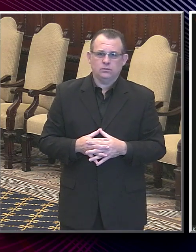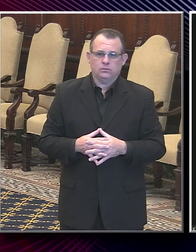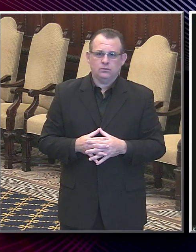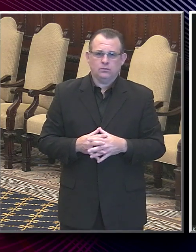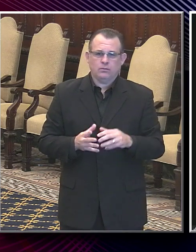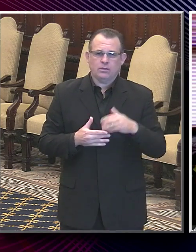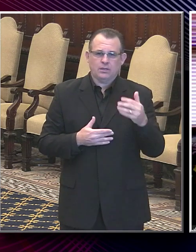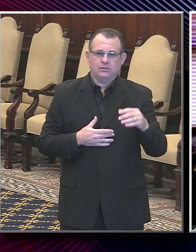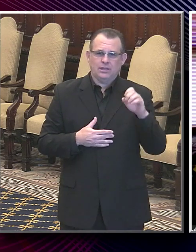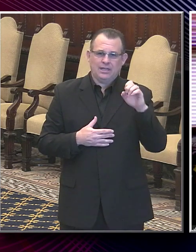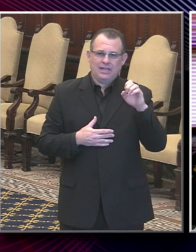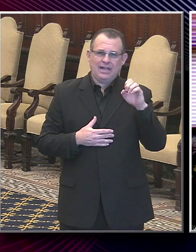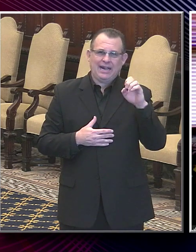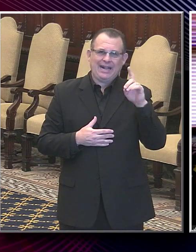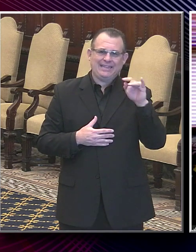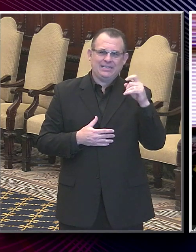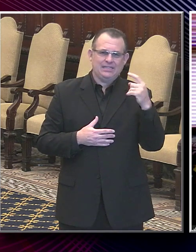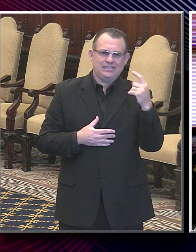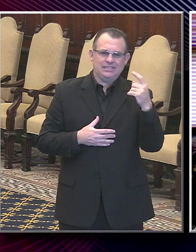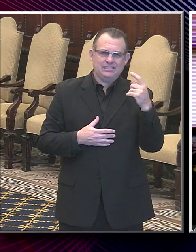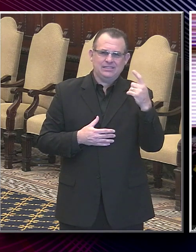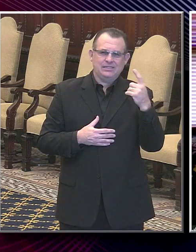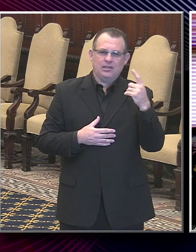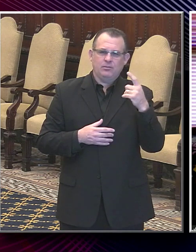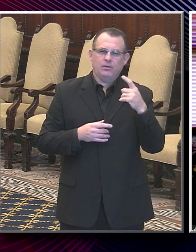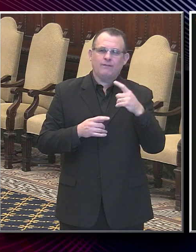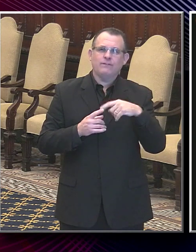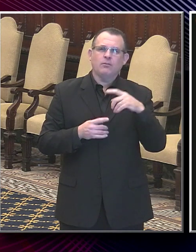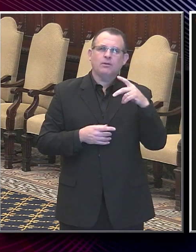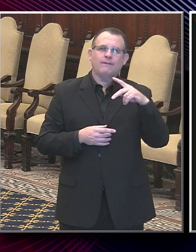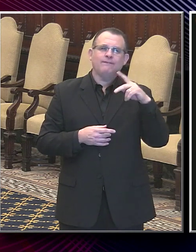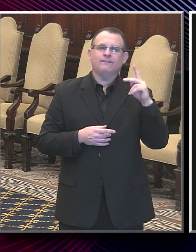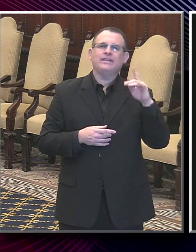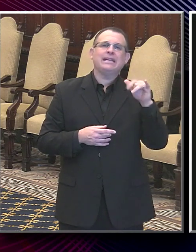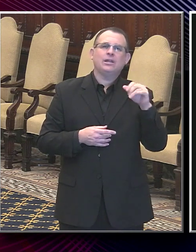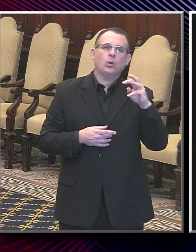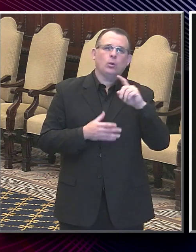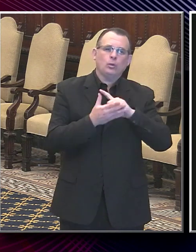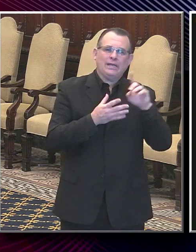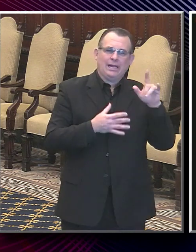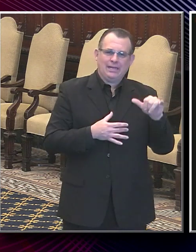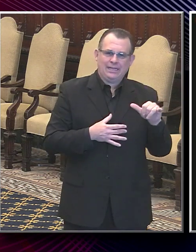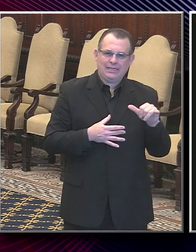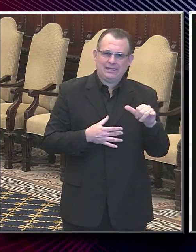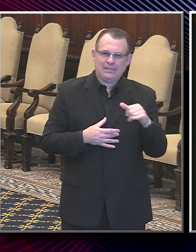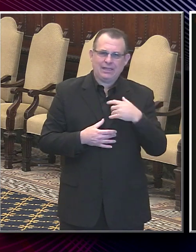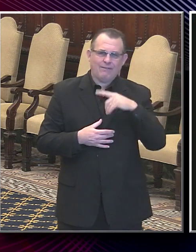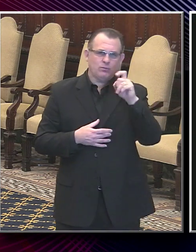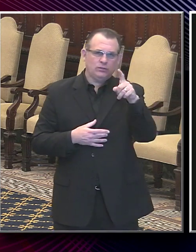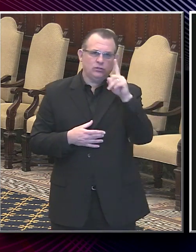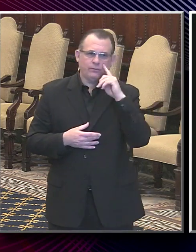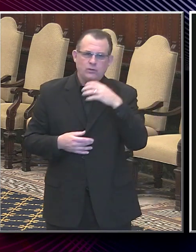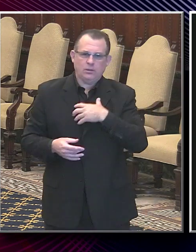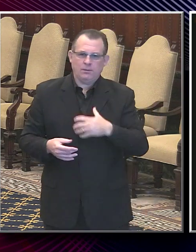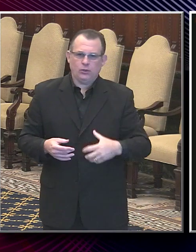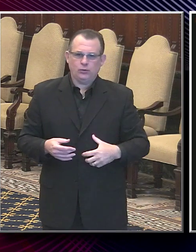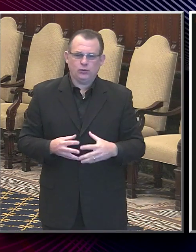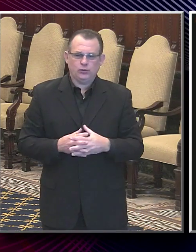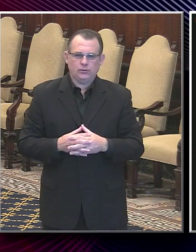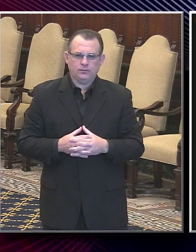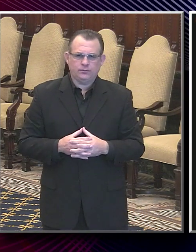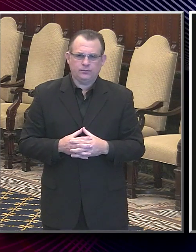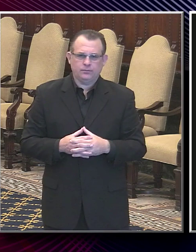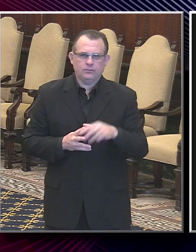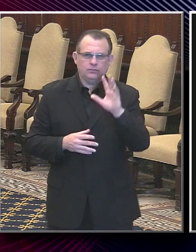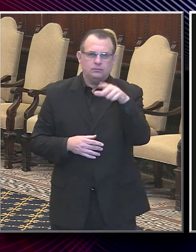Weekly now. Yes, good morning. This is for the mayor. I am